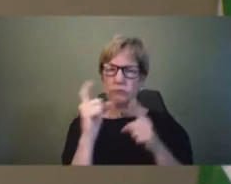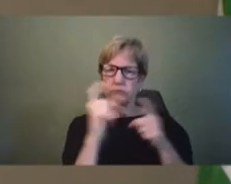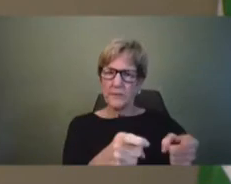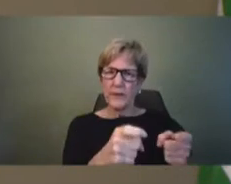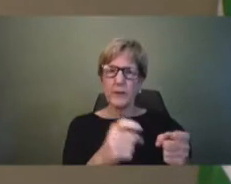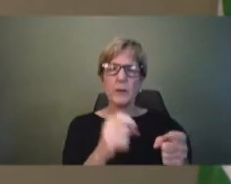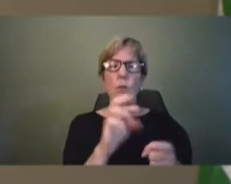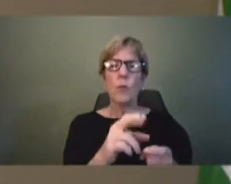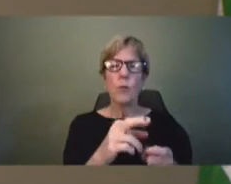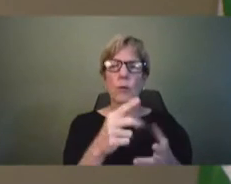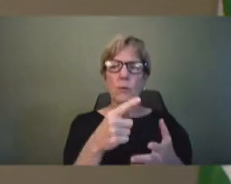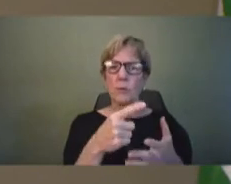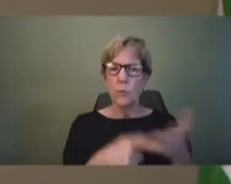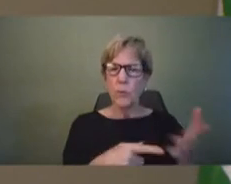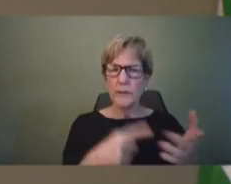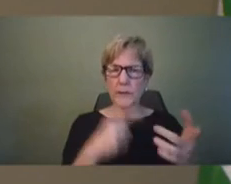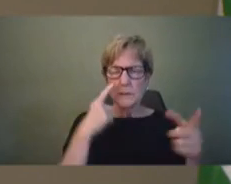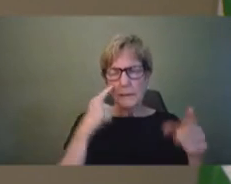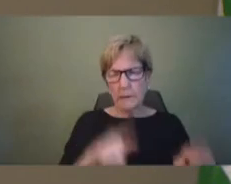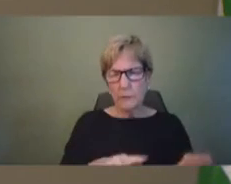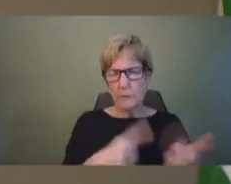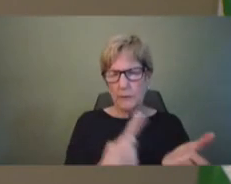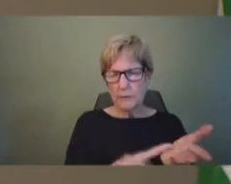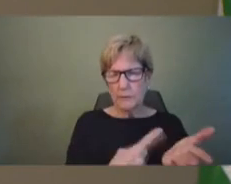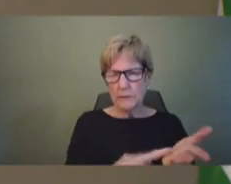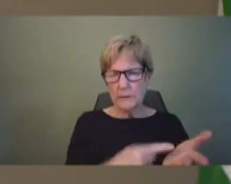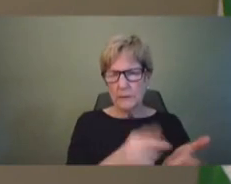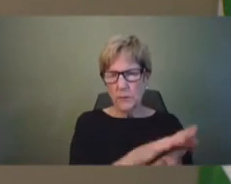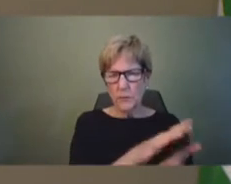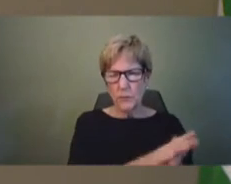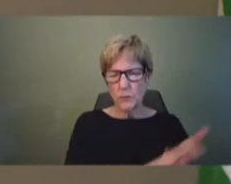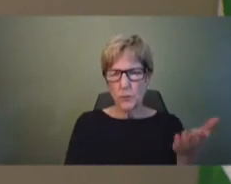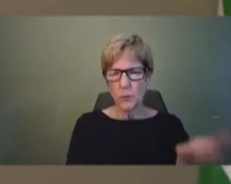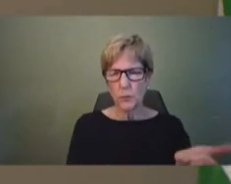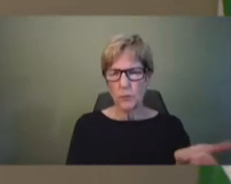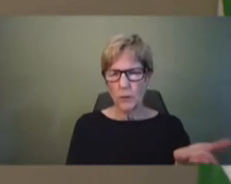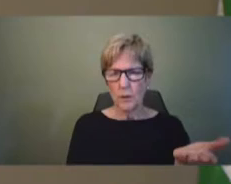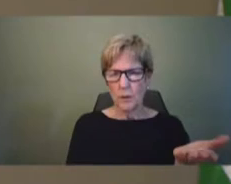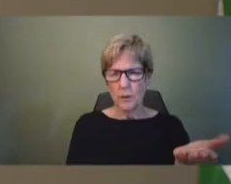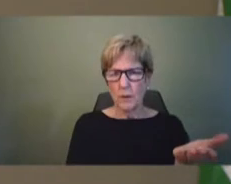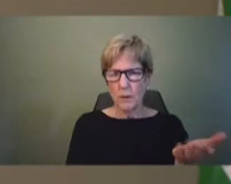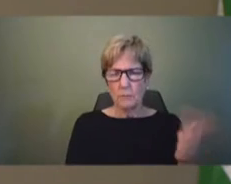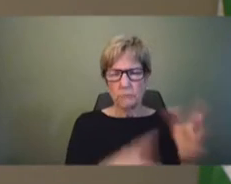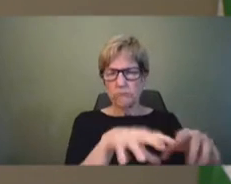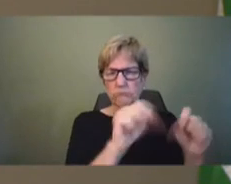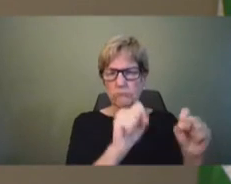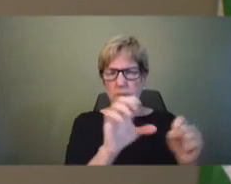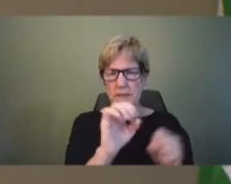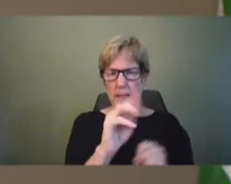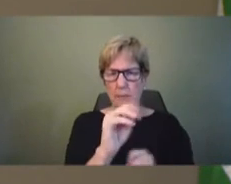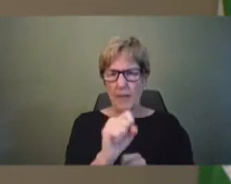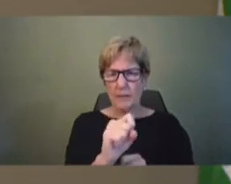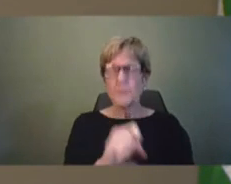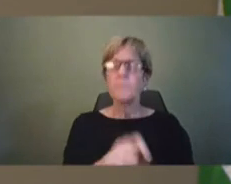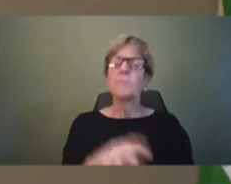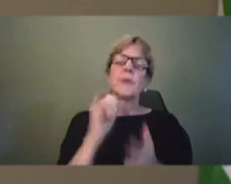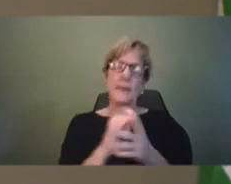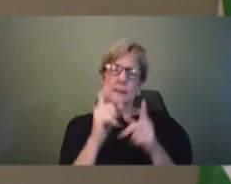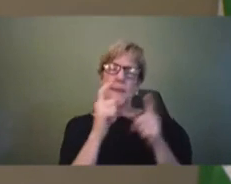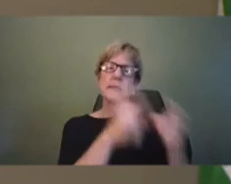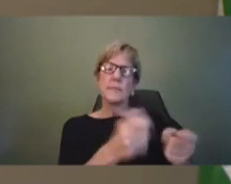terms on which the area that where the school is going to be is being acquired by CMS this would this would be essentially a dedication of land a